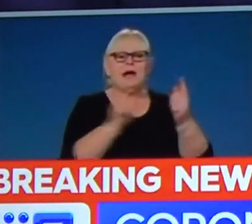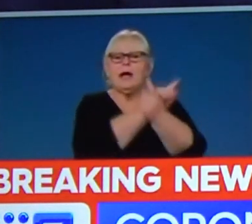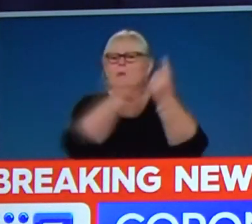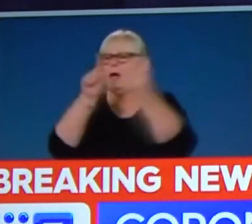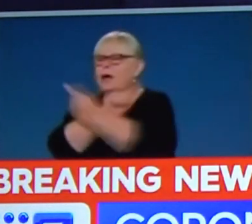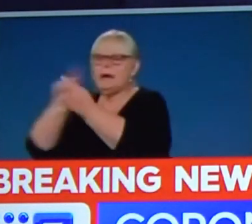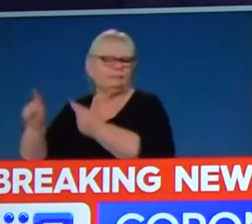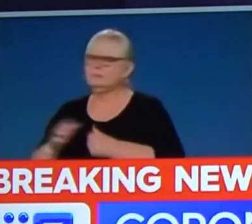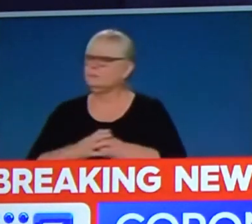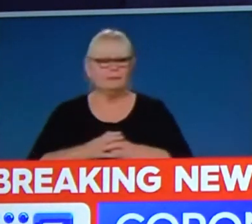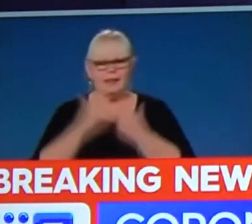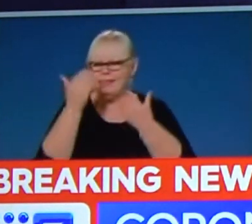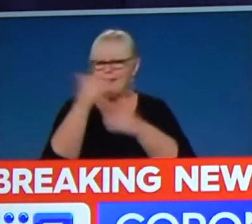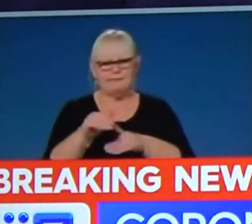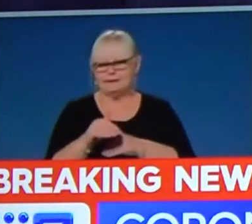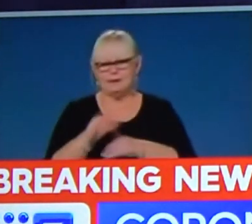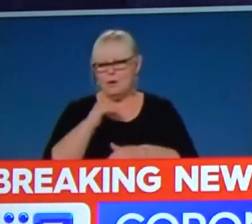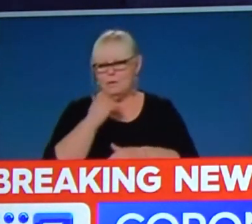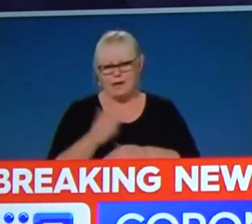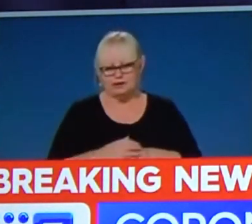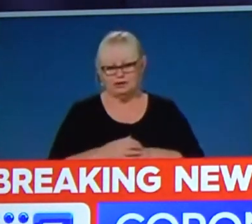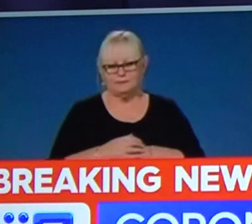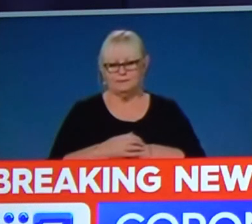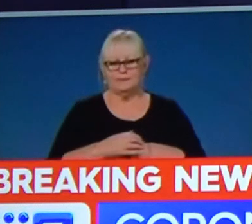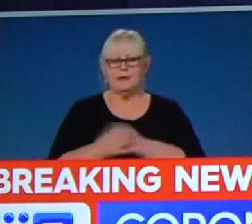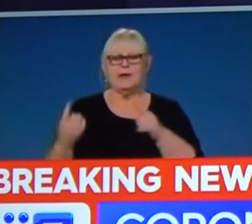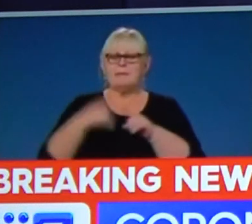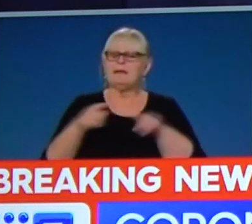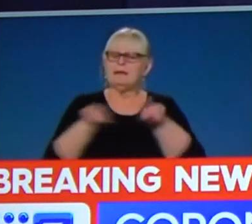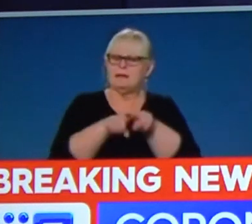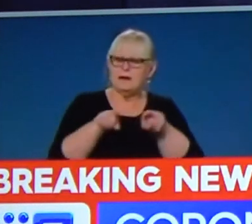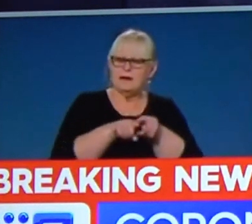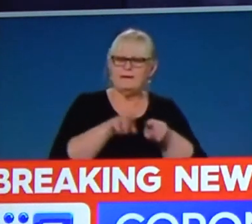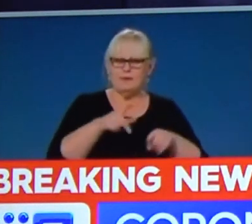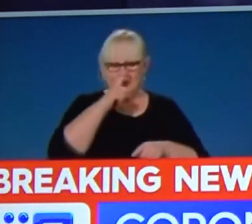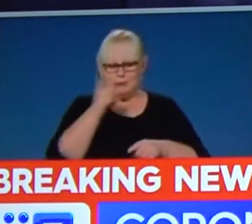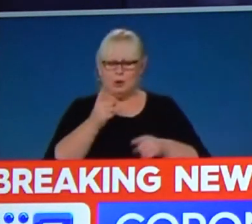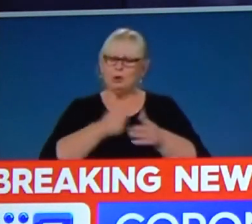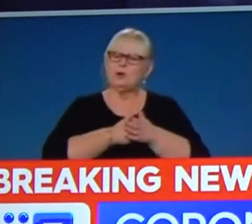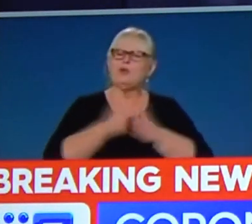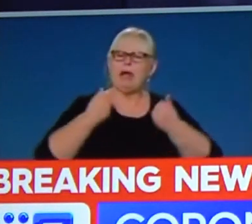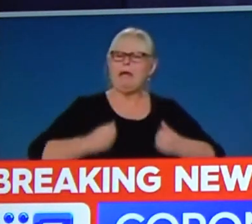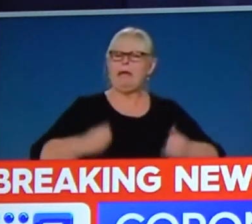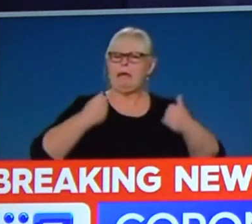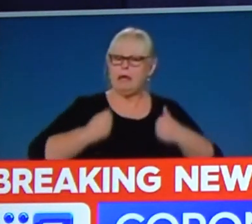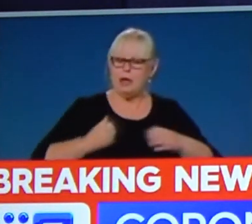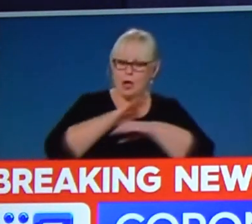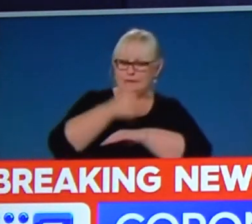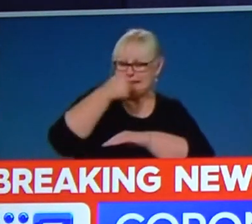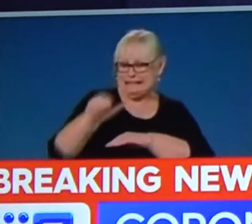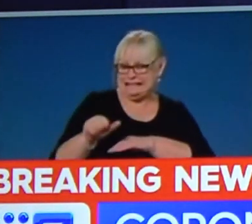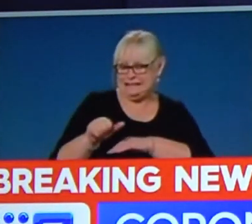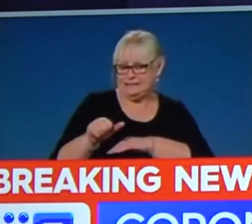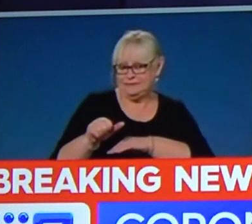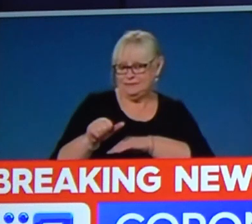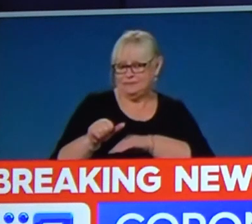as much as possible. These arrangements should also apply to those with chronic illness over 60